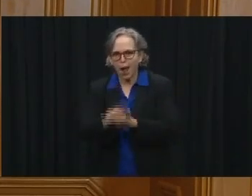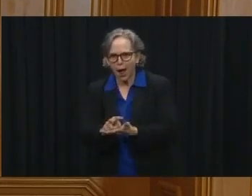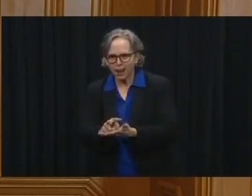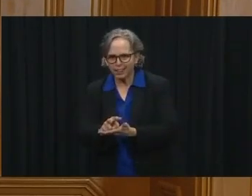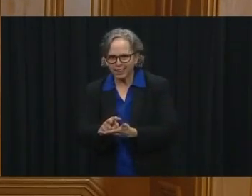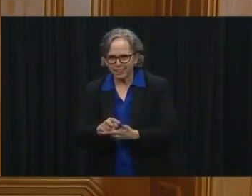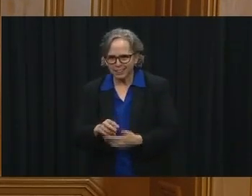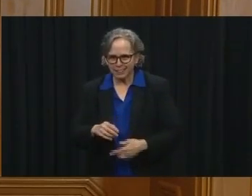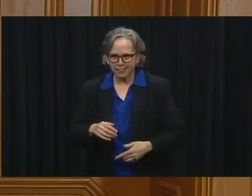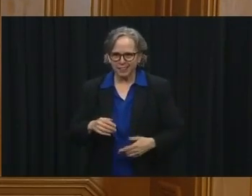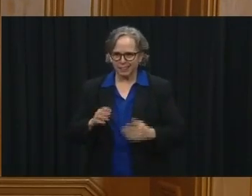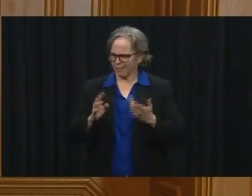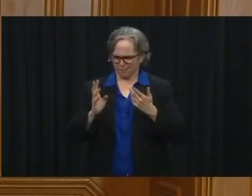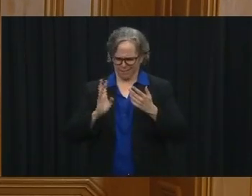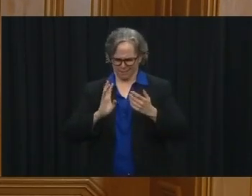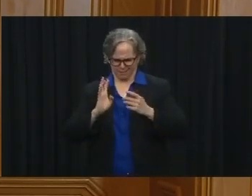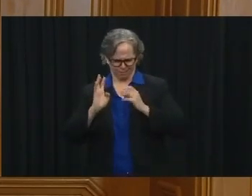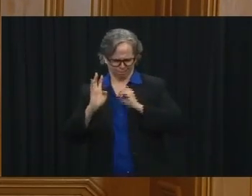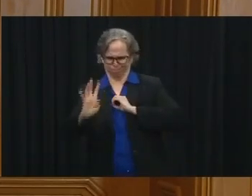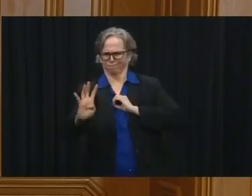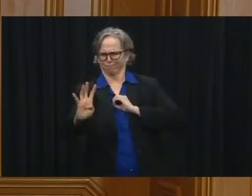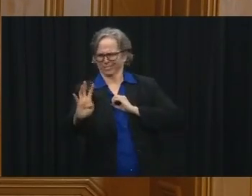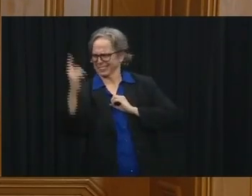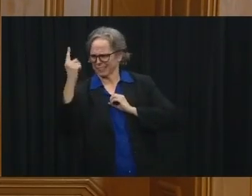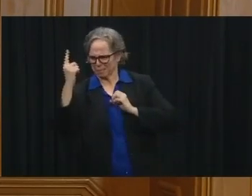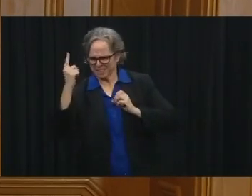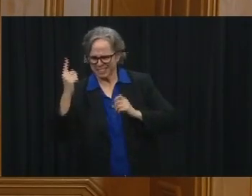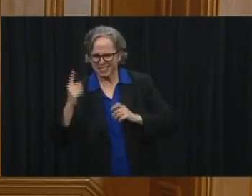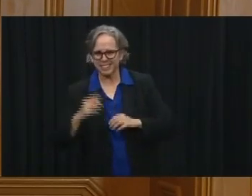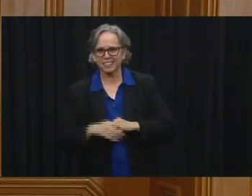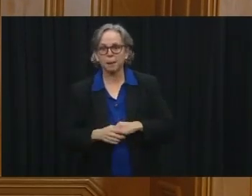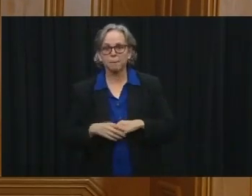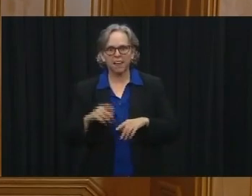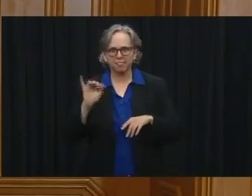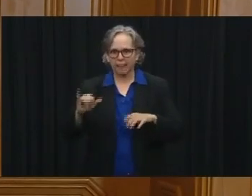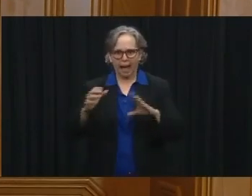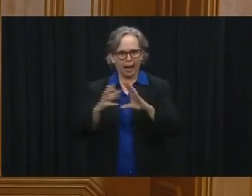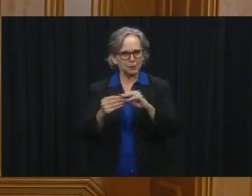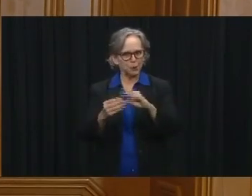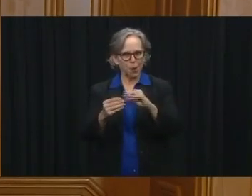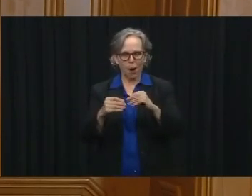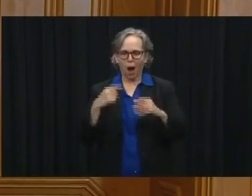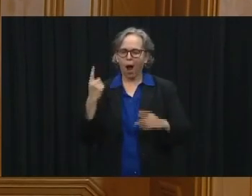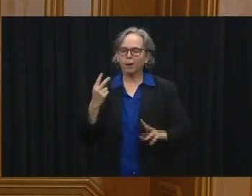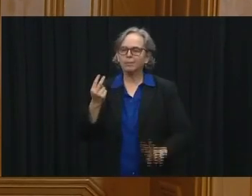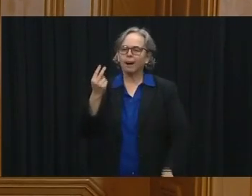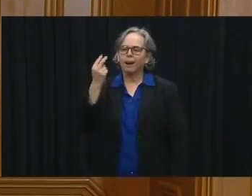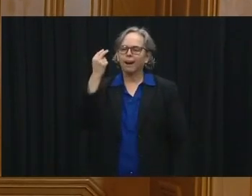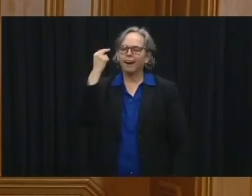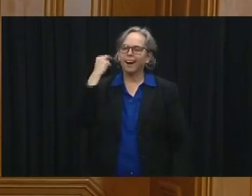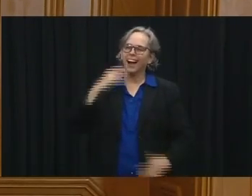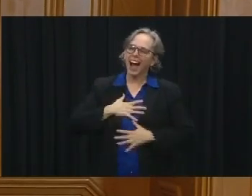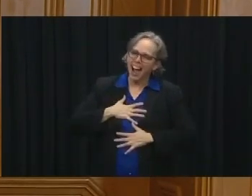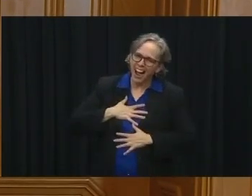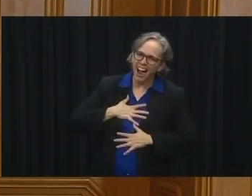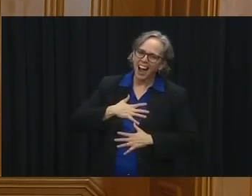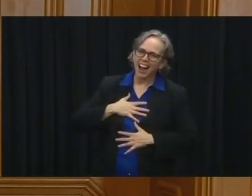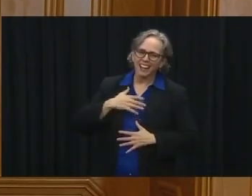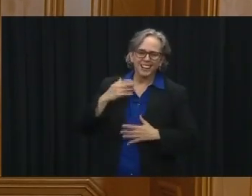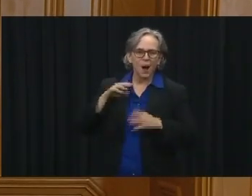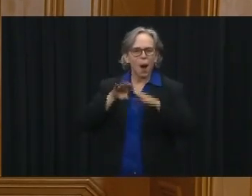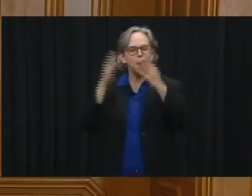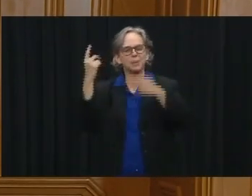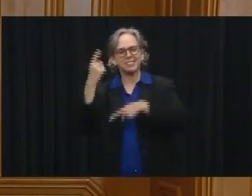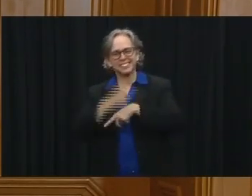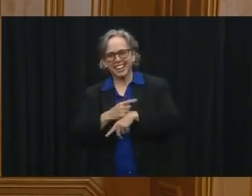games to the Yankees. But it's a story that I always remember on opening day and anytime I